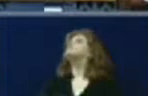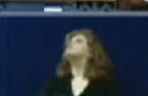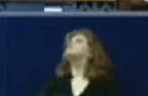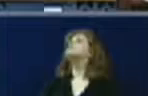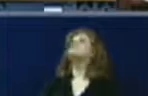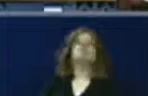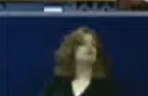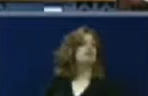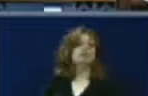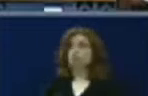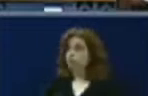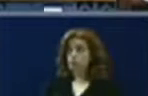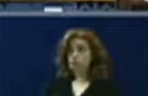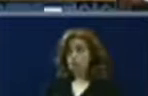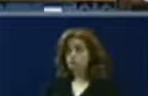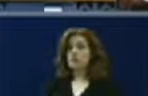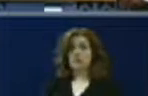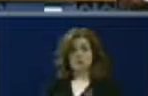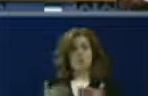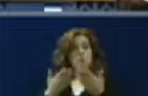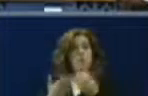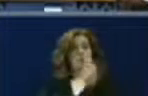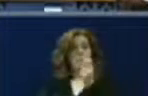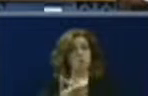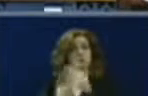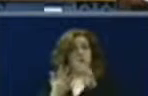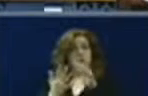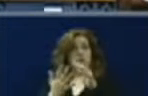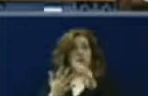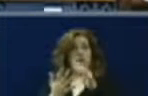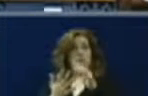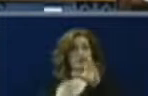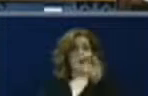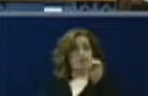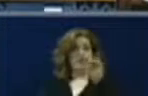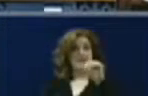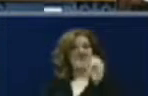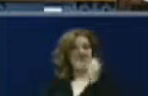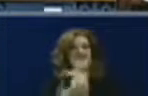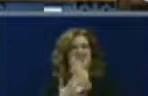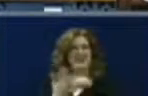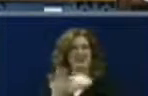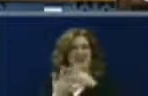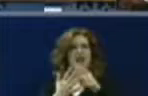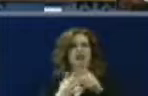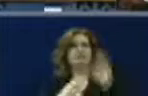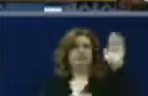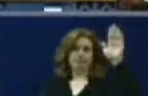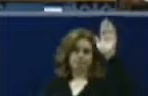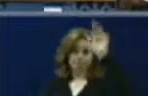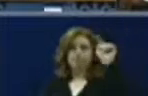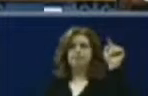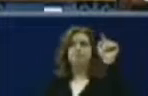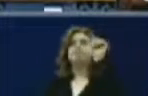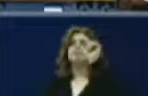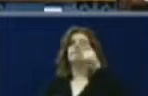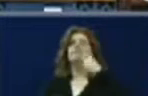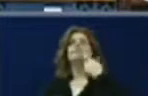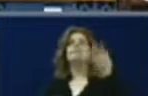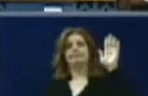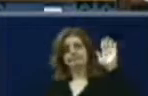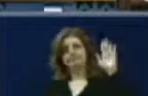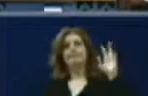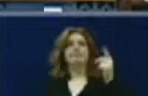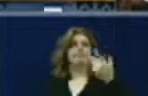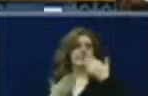If not, is there a motion to approve the consent calendar? Ms. Horn moves, Hadaway seconds, all in favor? Aye.